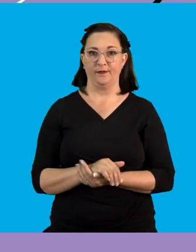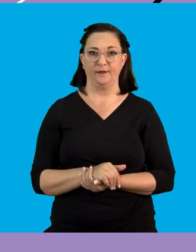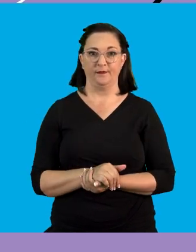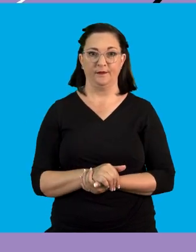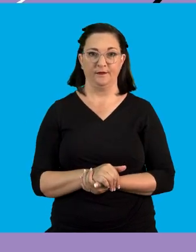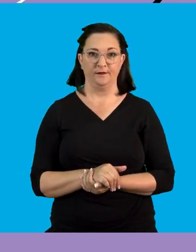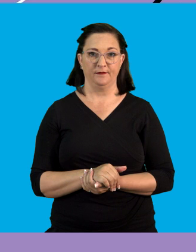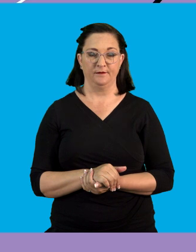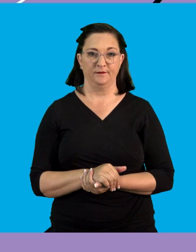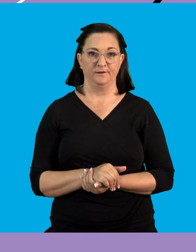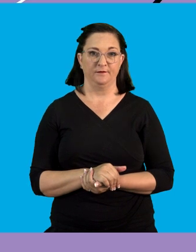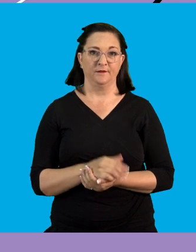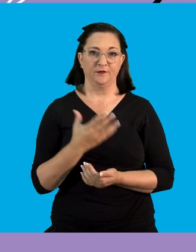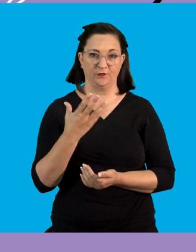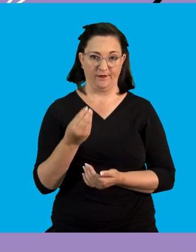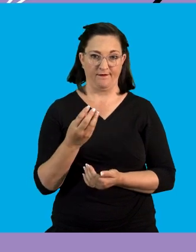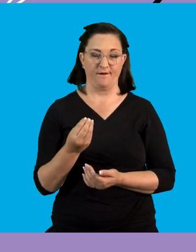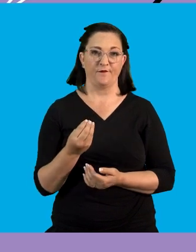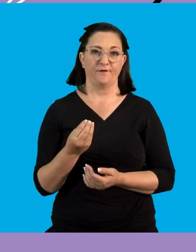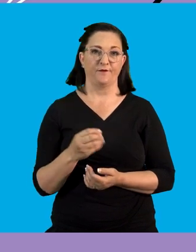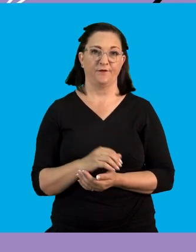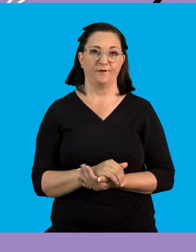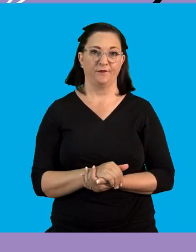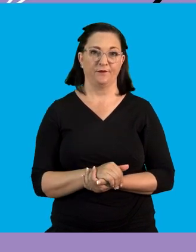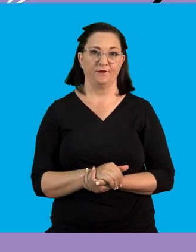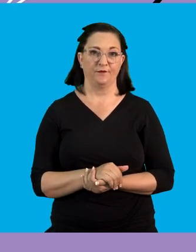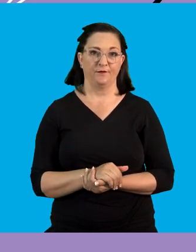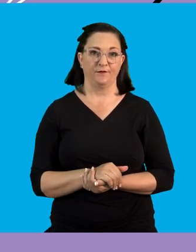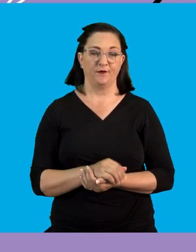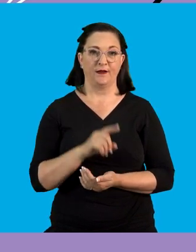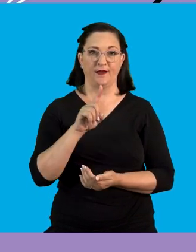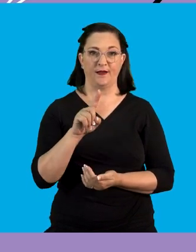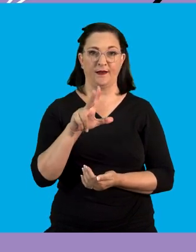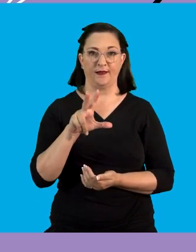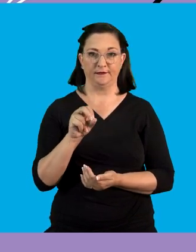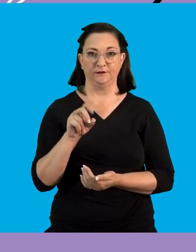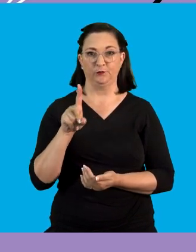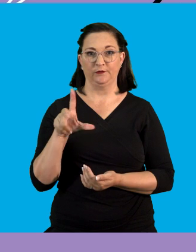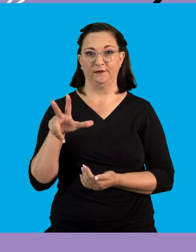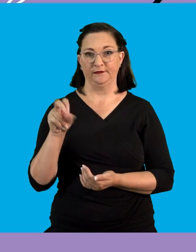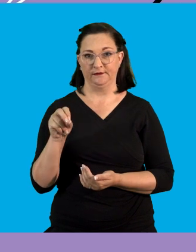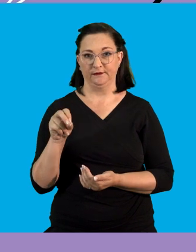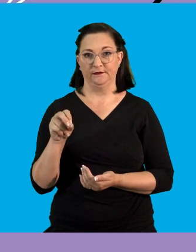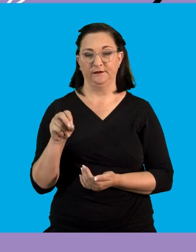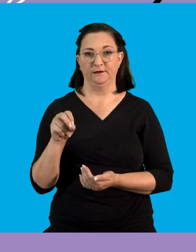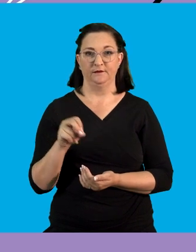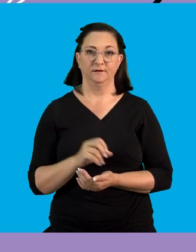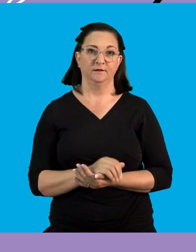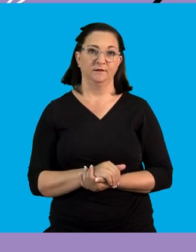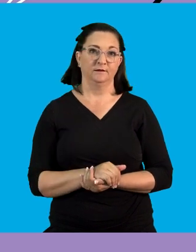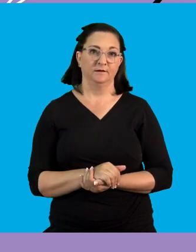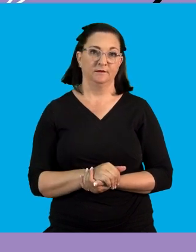triangle there, and we have a triangle there, and we can have a triangle there. So that we